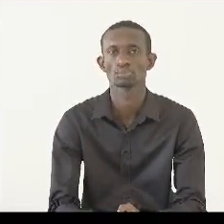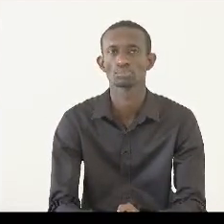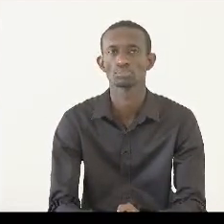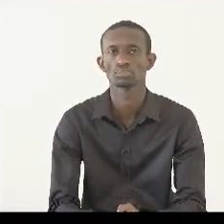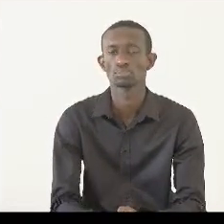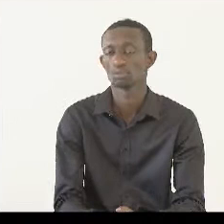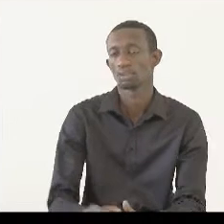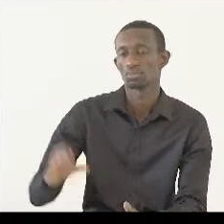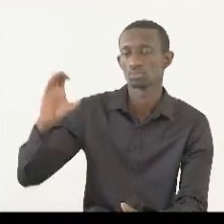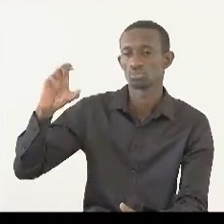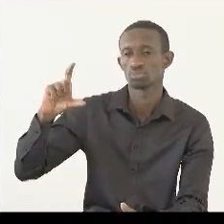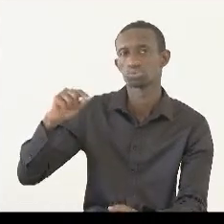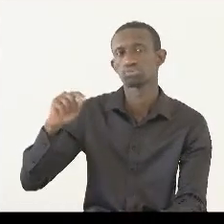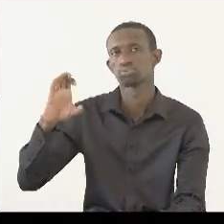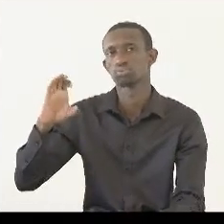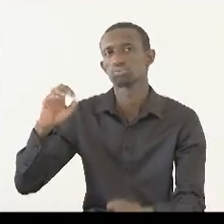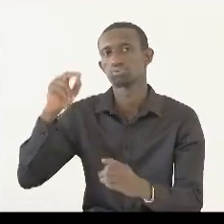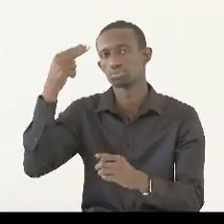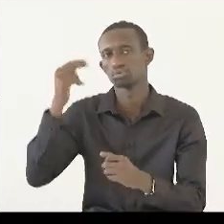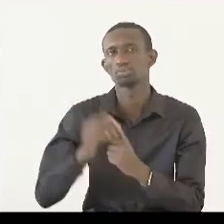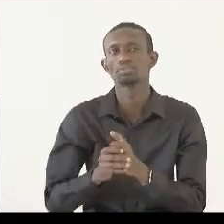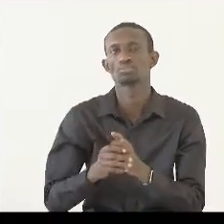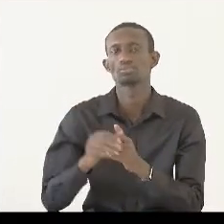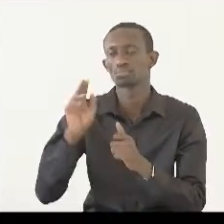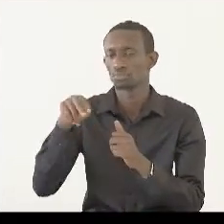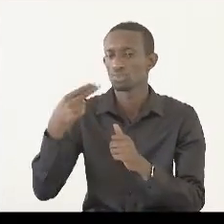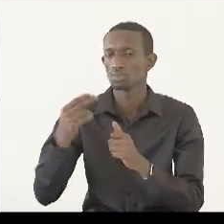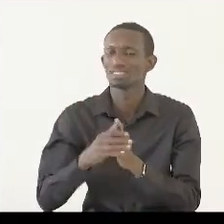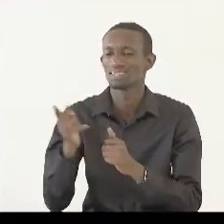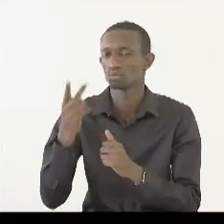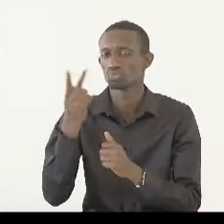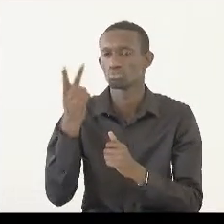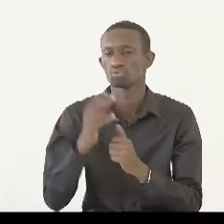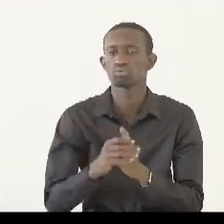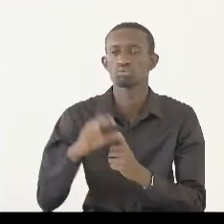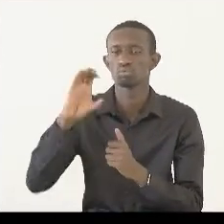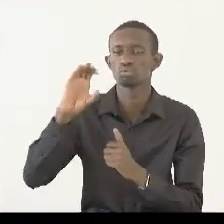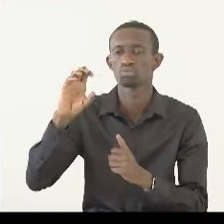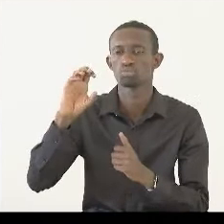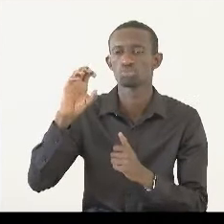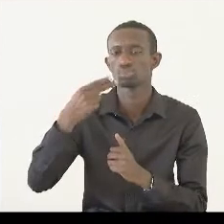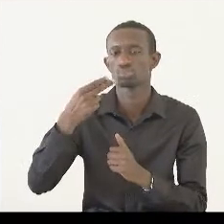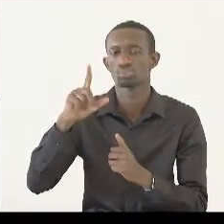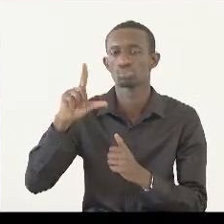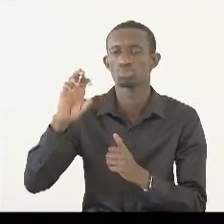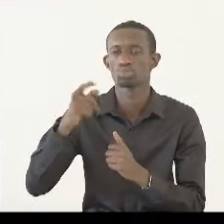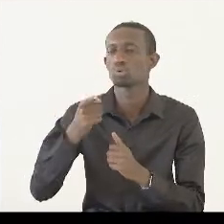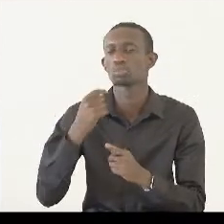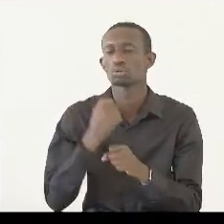This is chlorine over here. This is hydrogen. This is 2-chloroethanoic acid. So you're comparing it